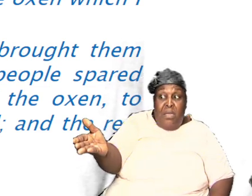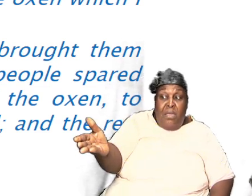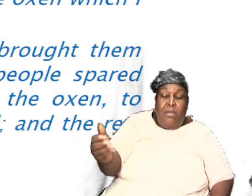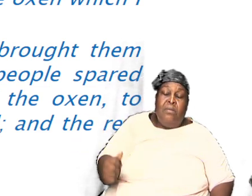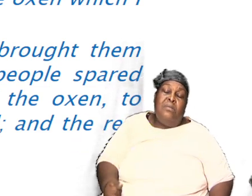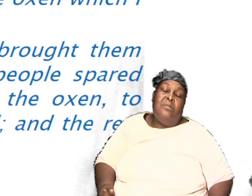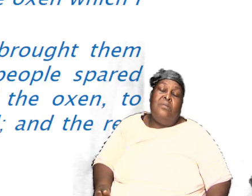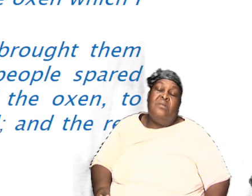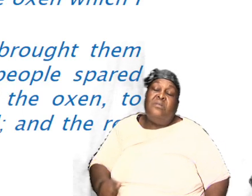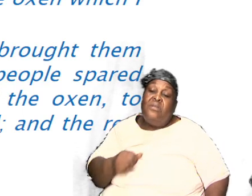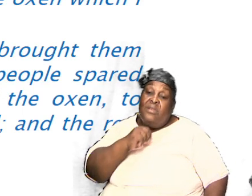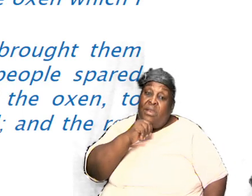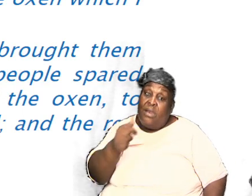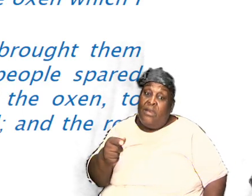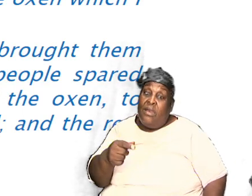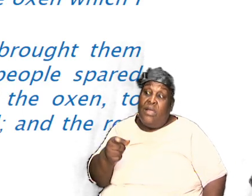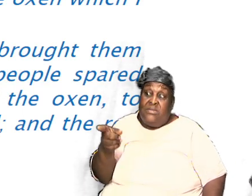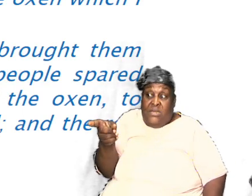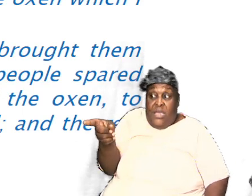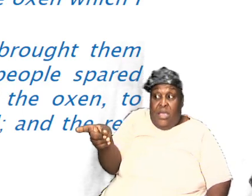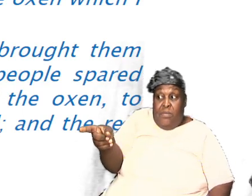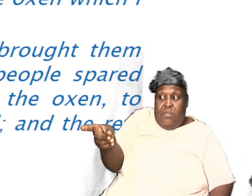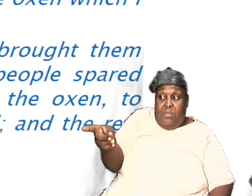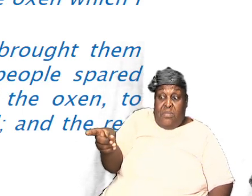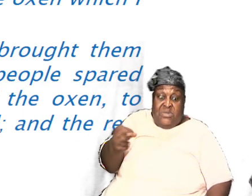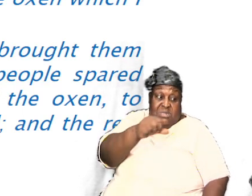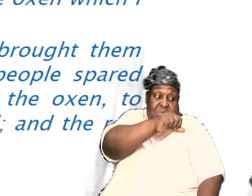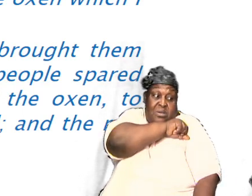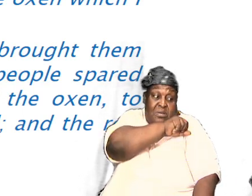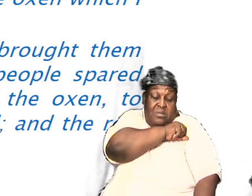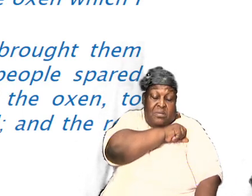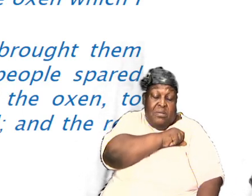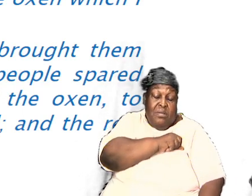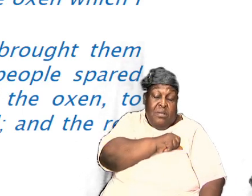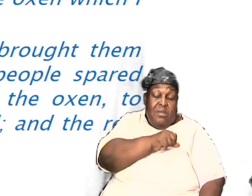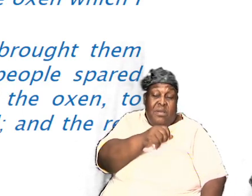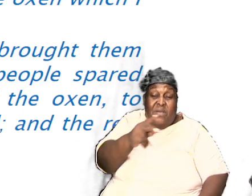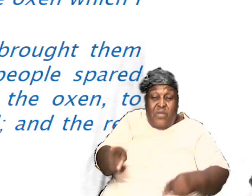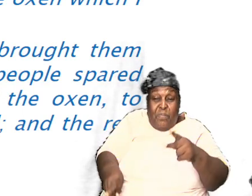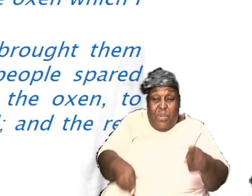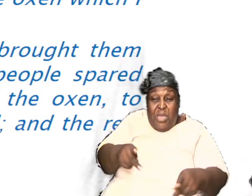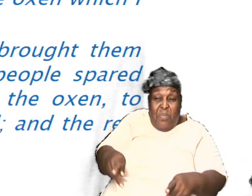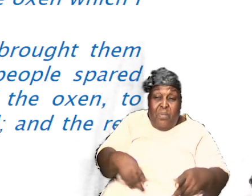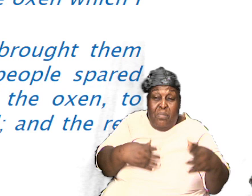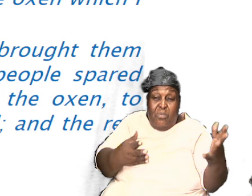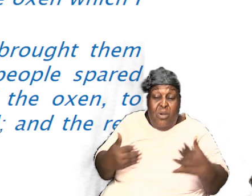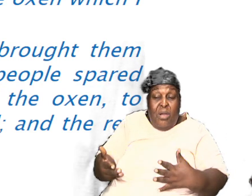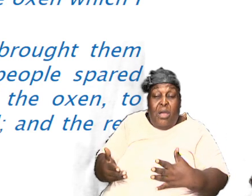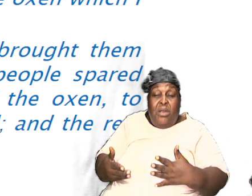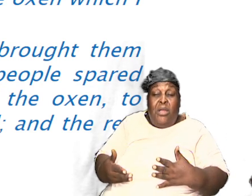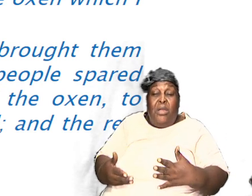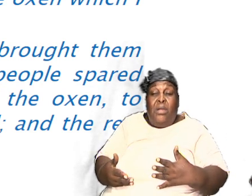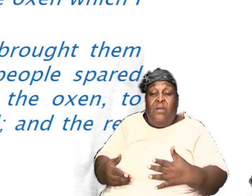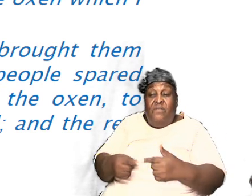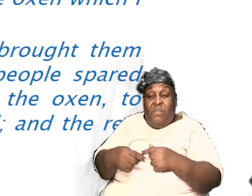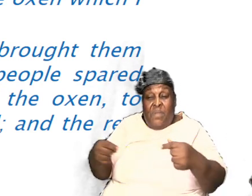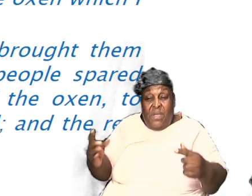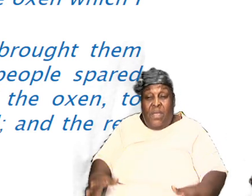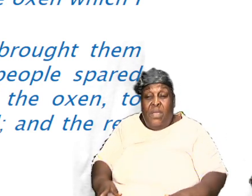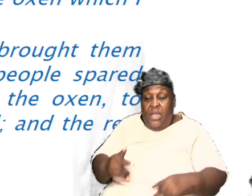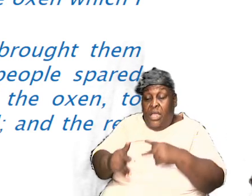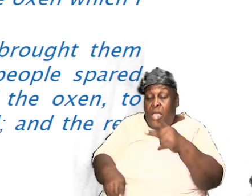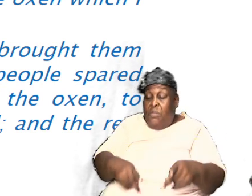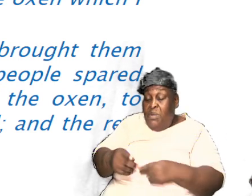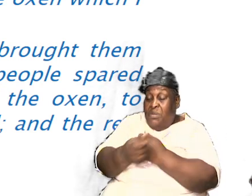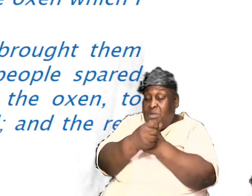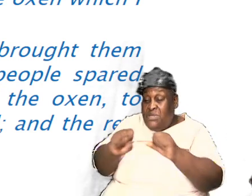know, where have brought them from Amalek? For the people fear the death of the